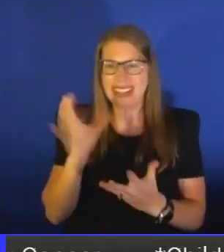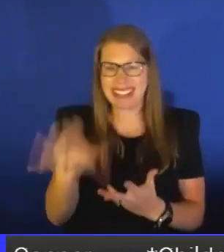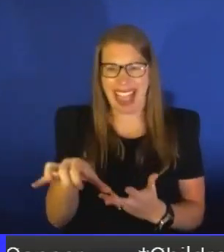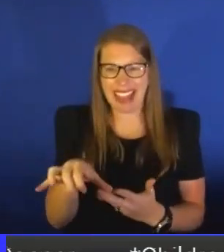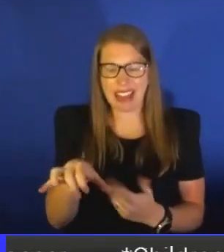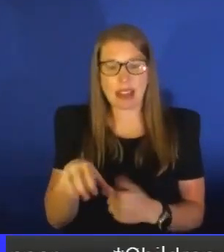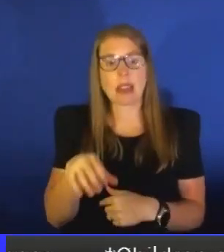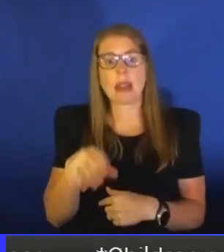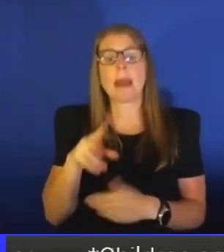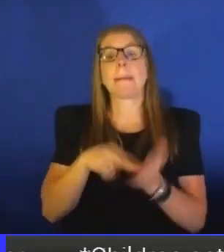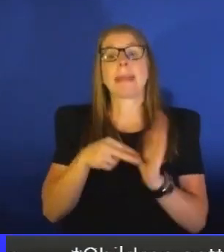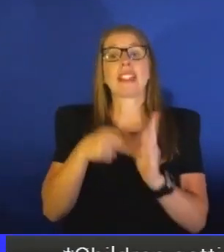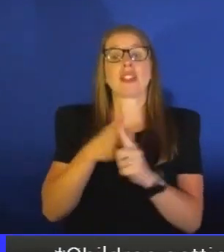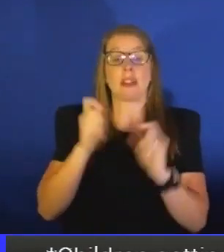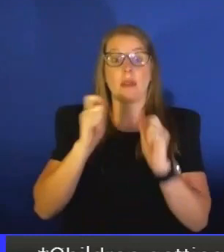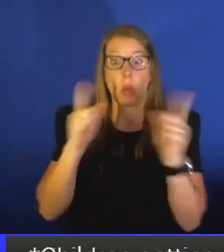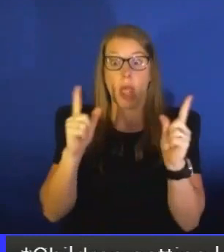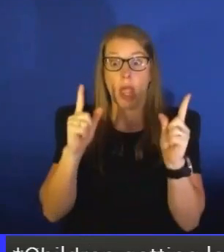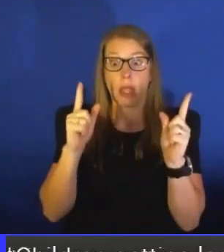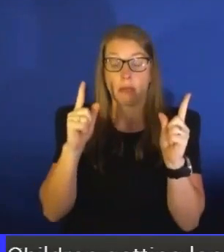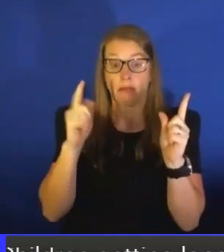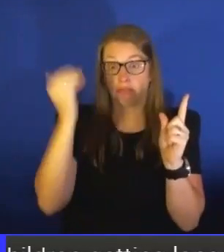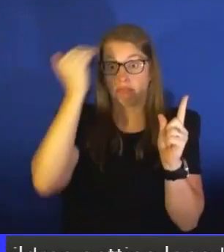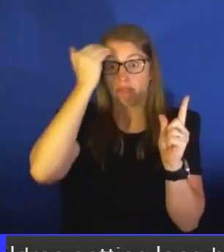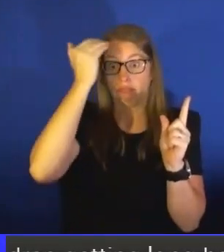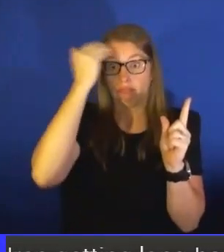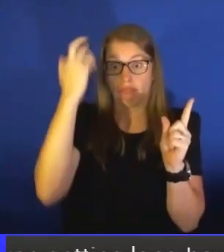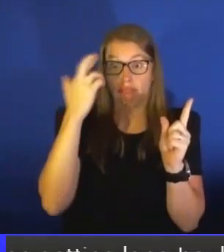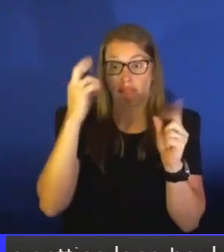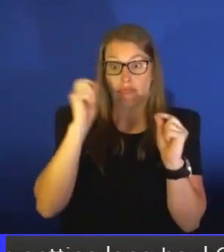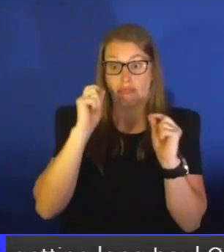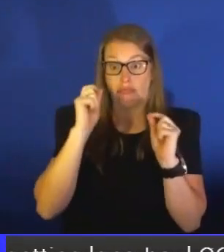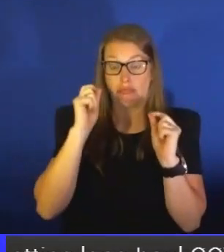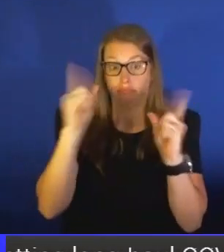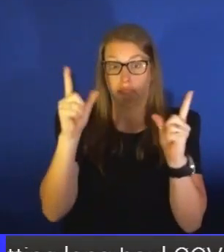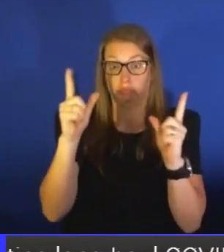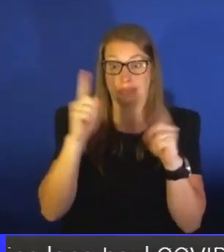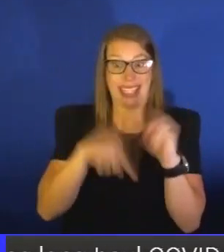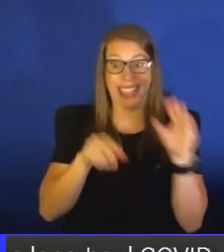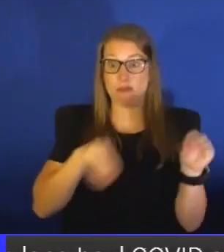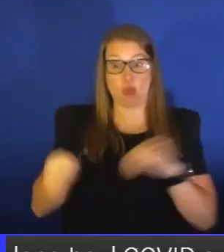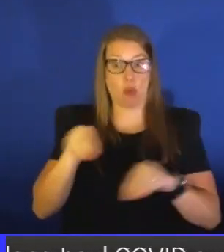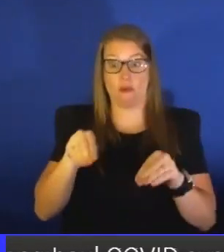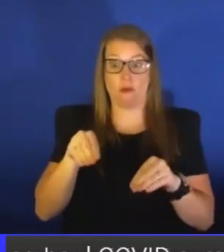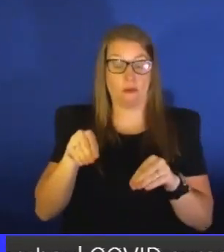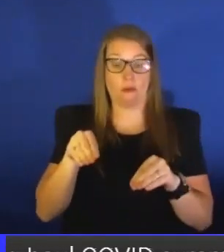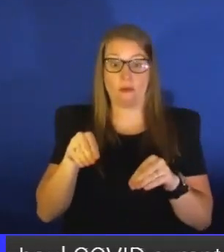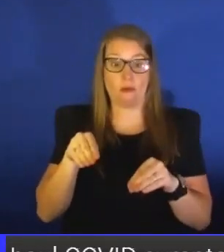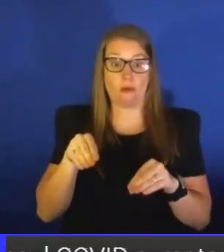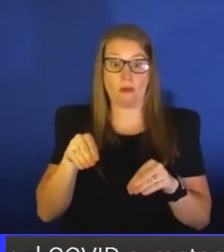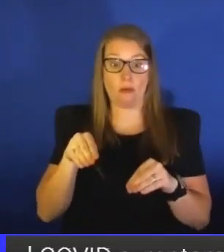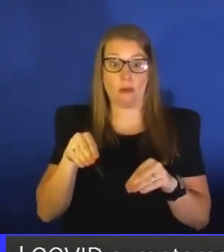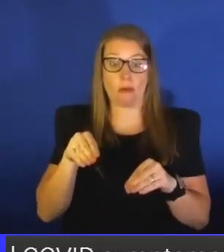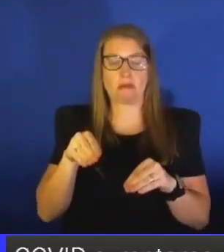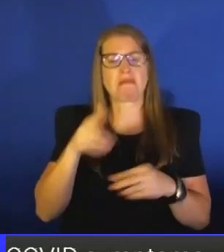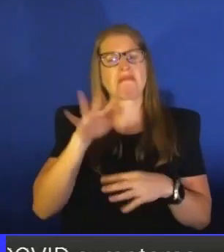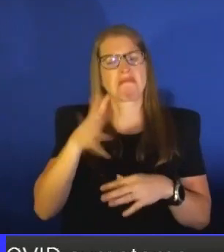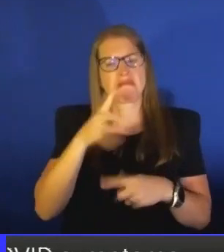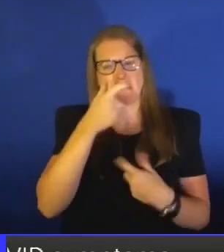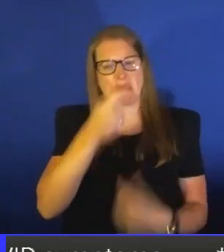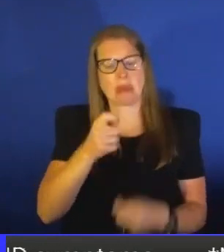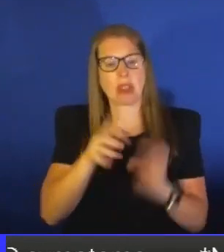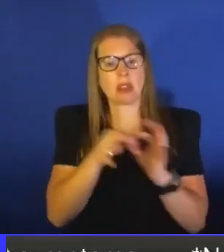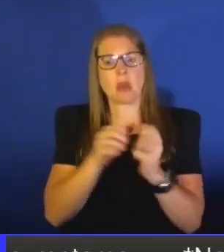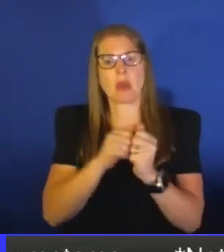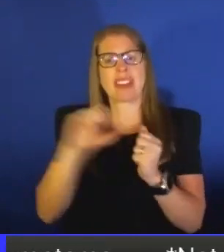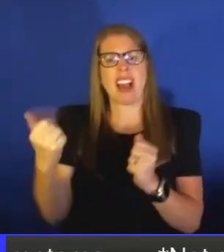you're awake, fully cognizant, you realize you're awake, but you cannot move. It's kind of interesting. It's associated with other sleep